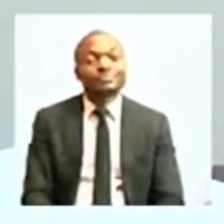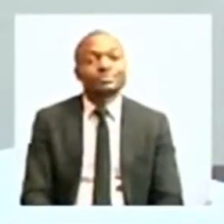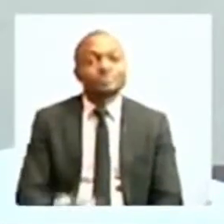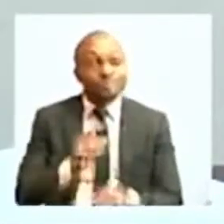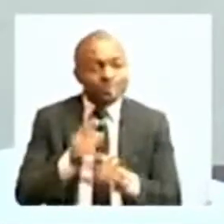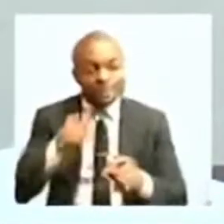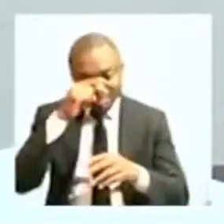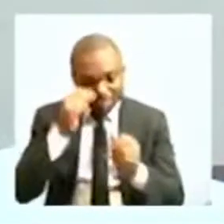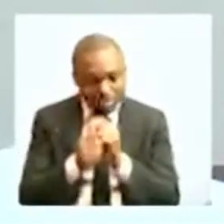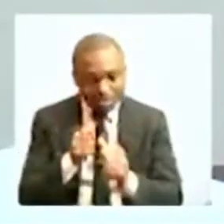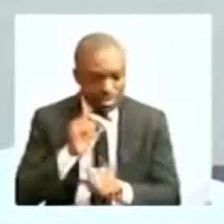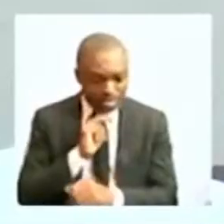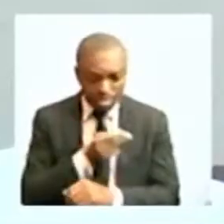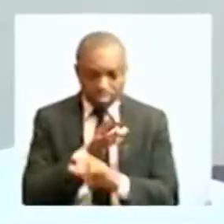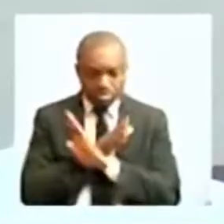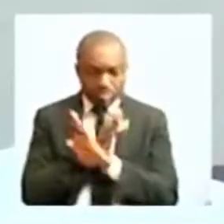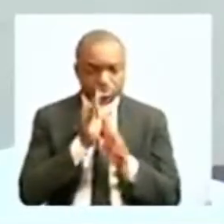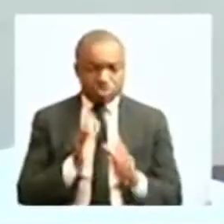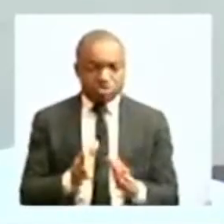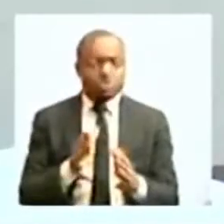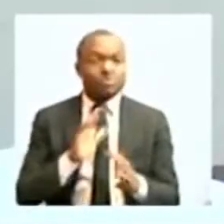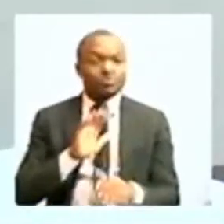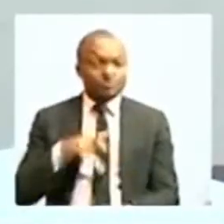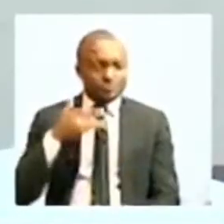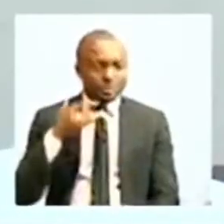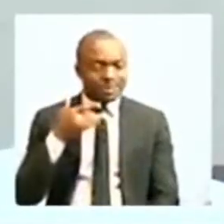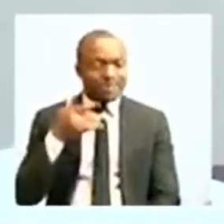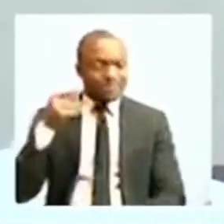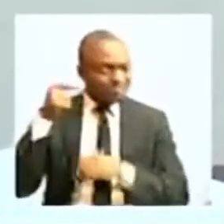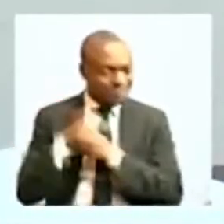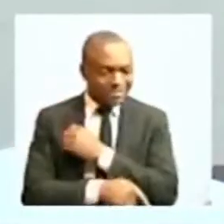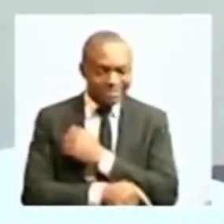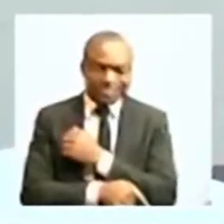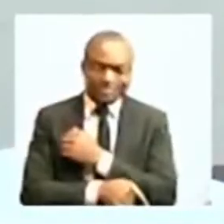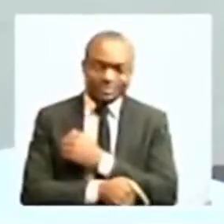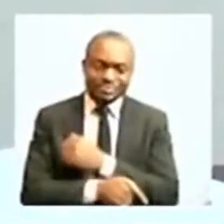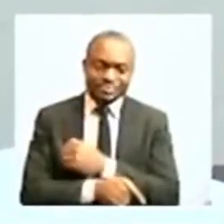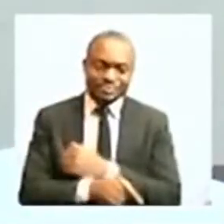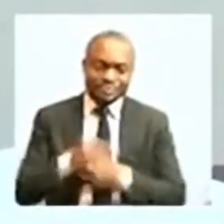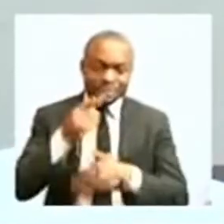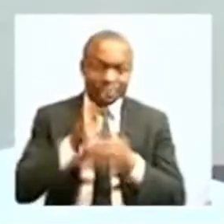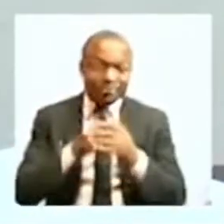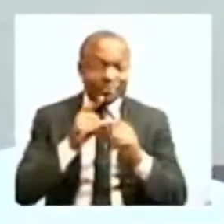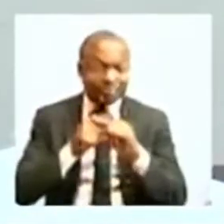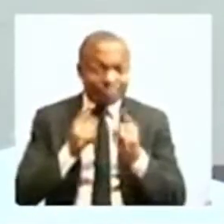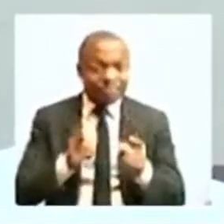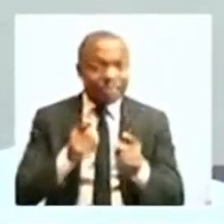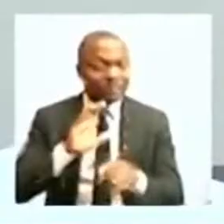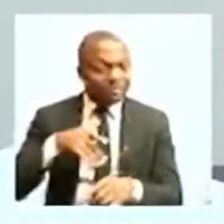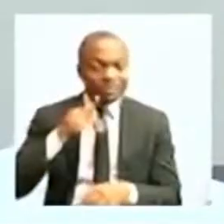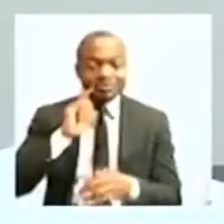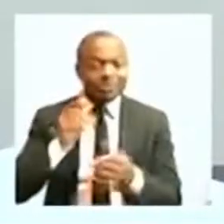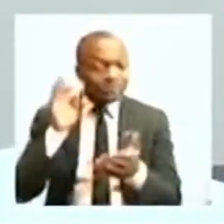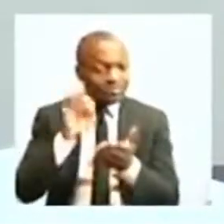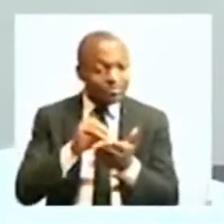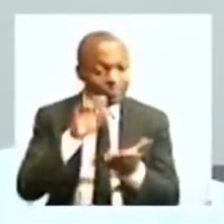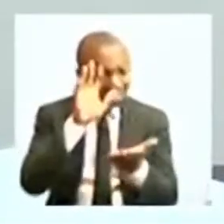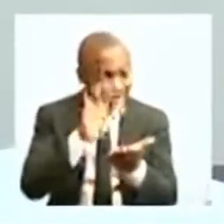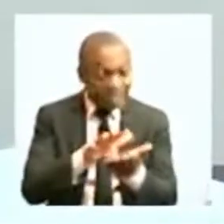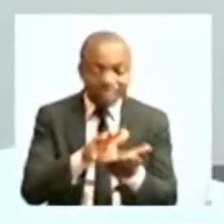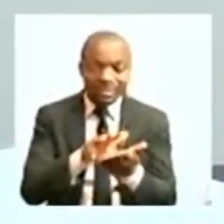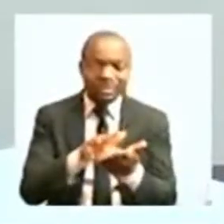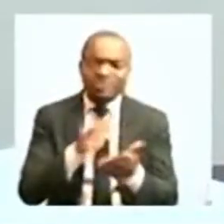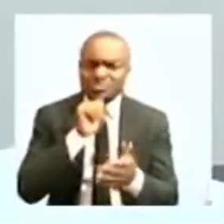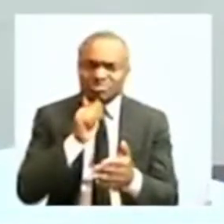Just because we are Zambians, we feel it is beyond our... But we feel that we should put it on record, because it